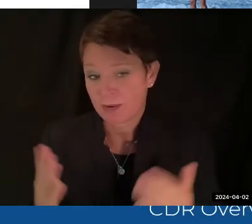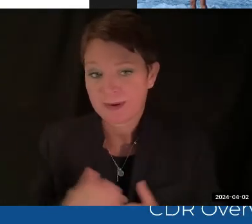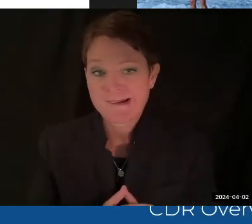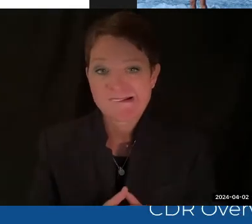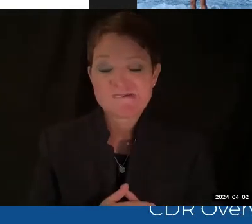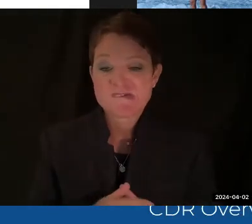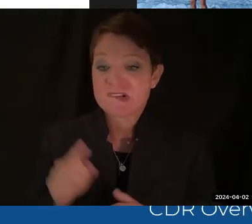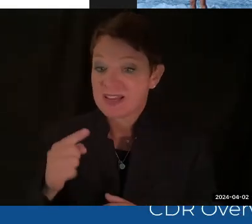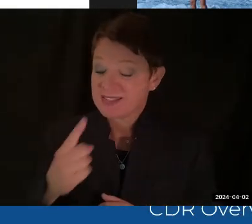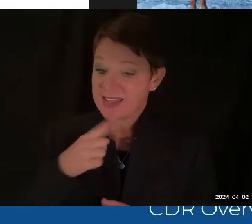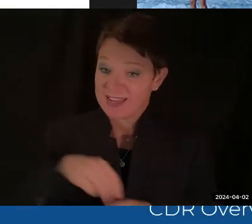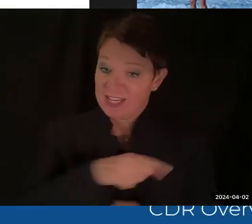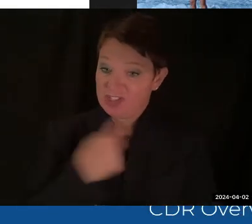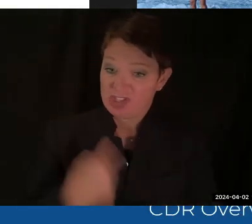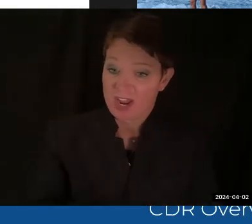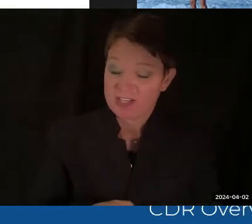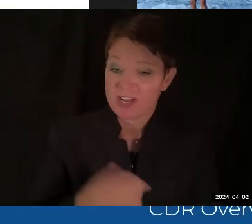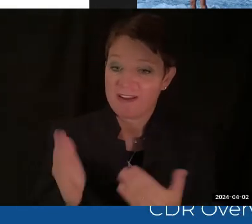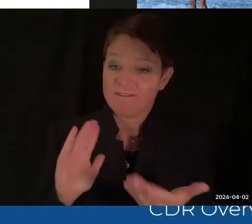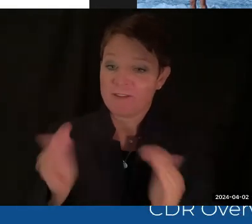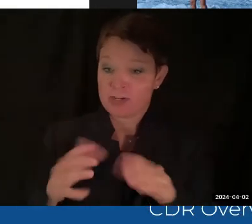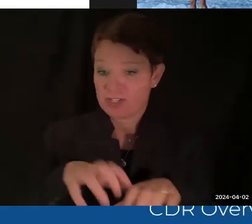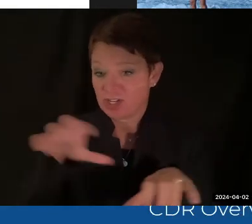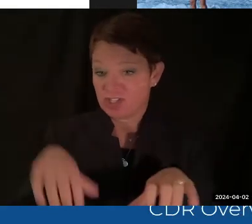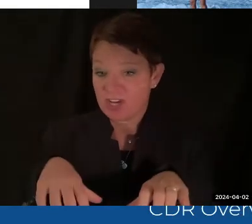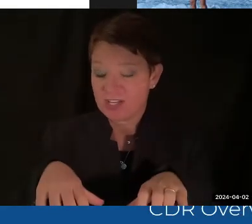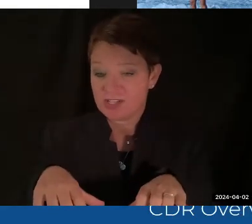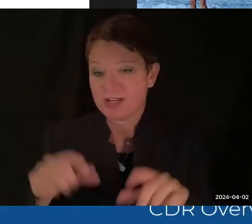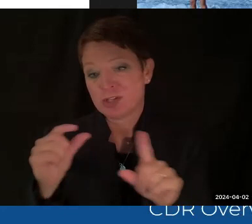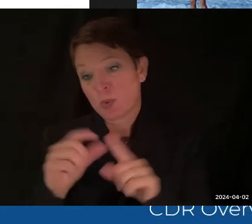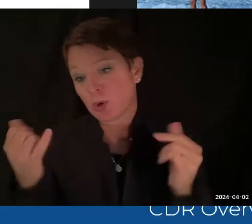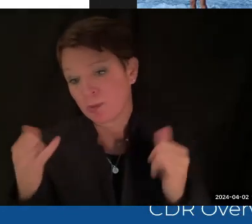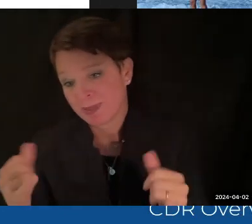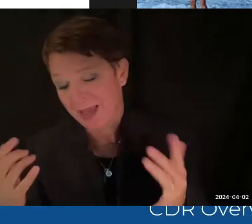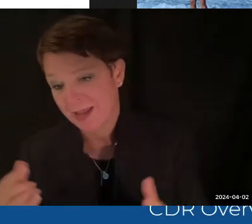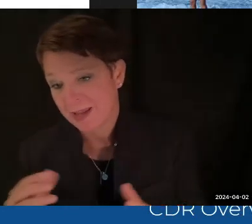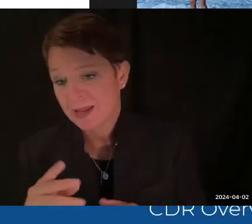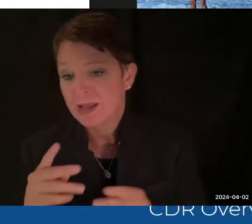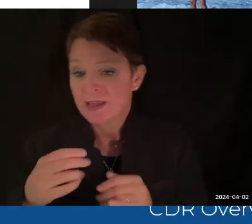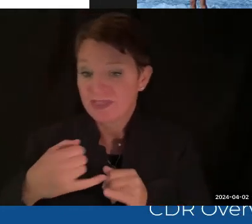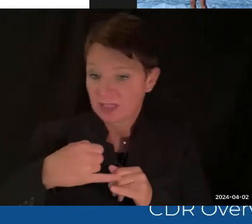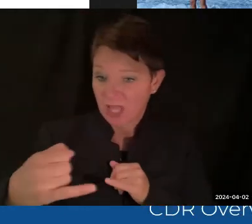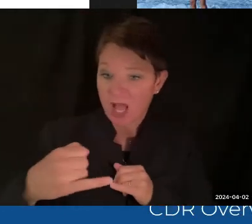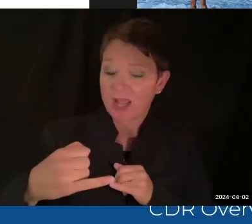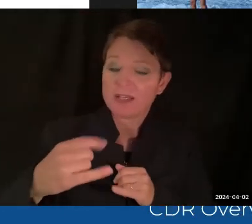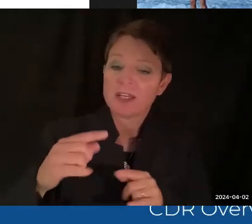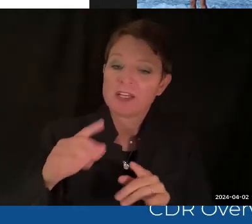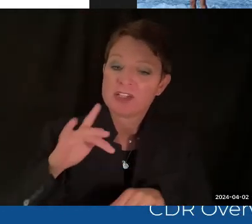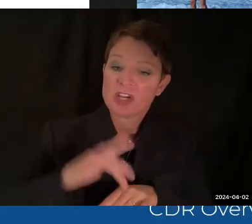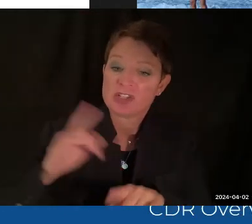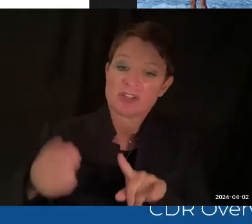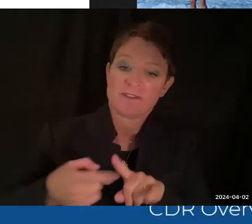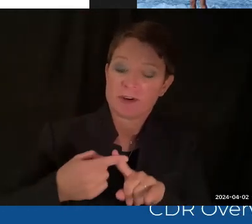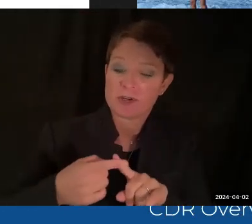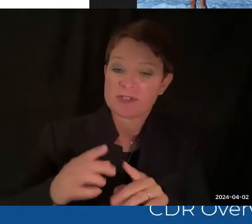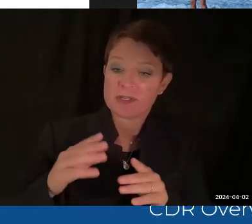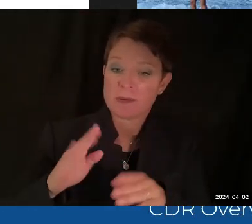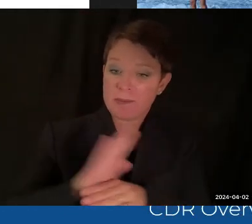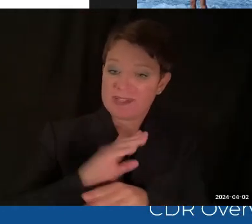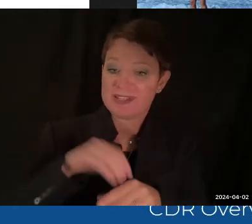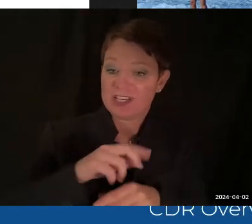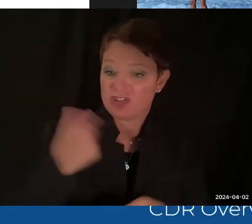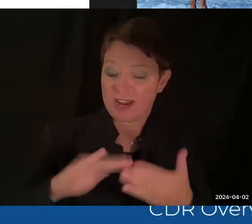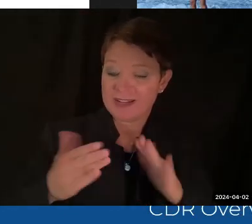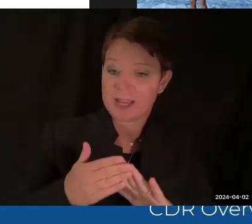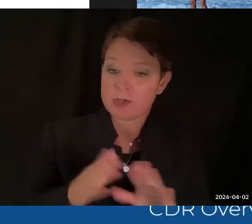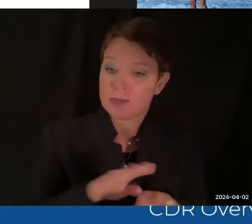Saying that it's in Chinatown versus adjacent to Chinatown is just wordplay. The property line literally touches the first business in Chinatown. So it is a